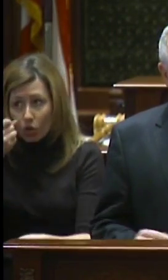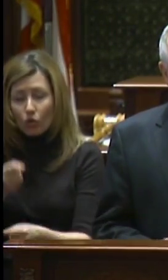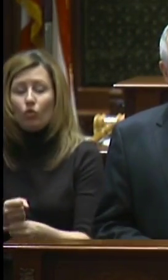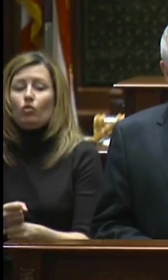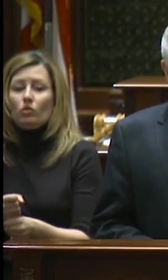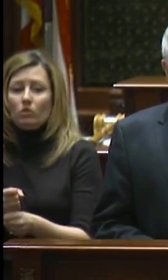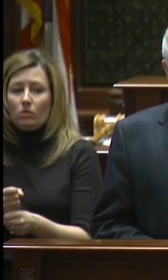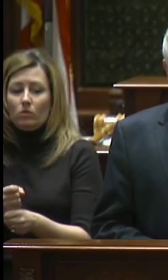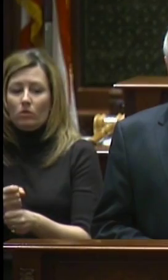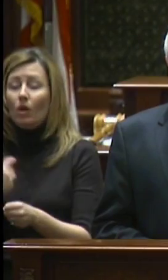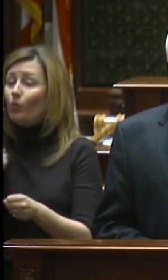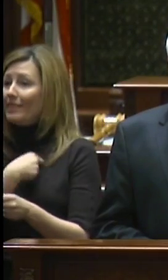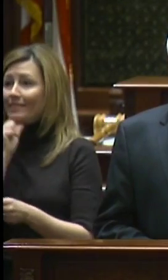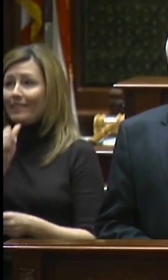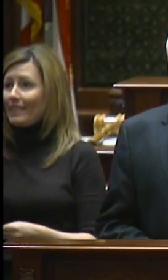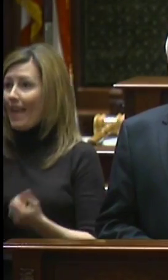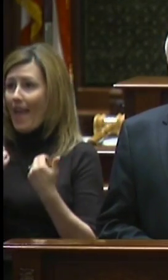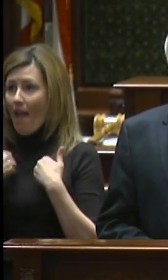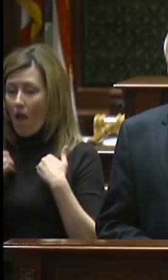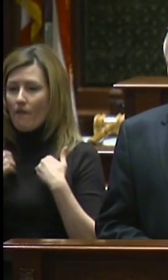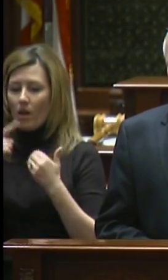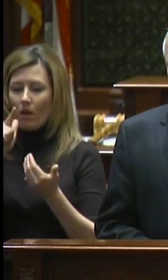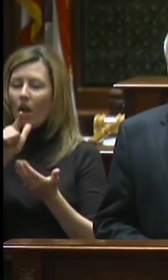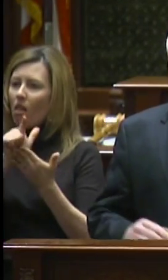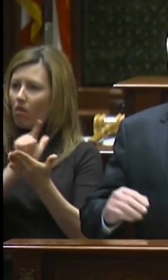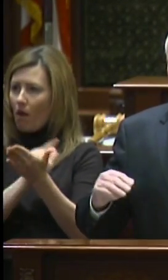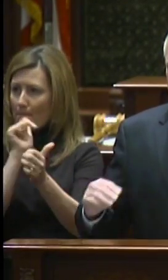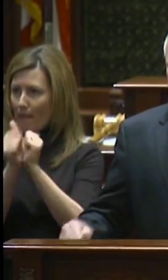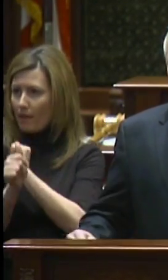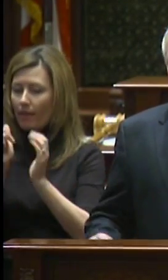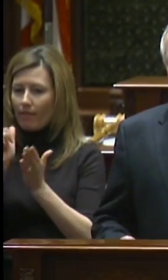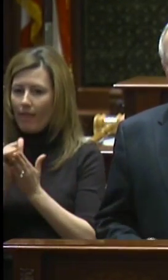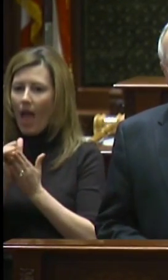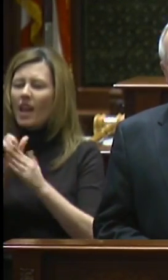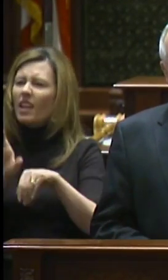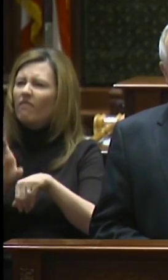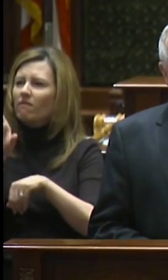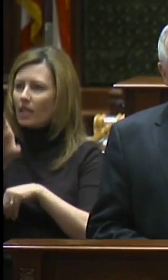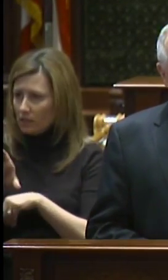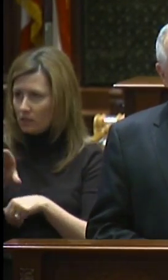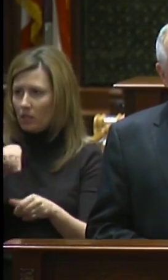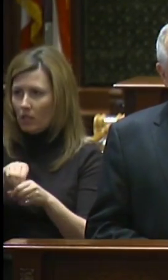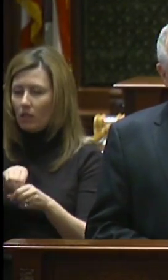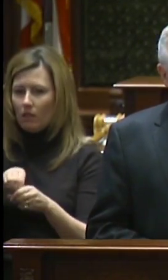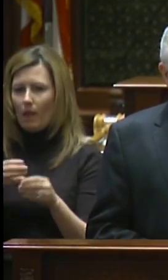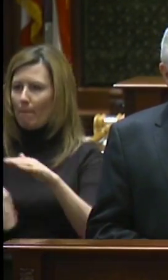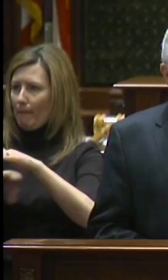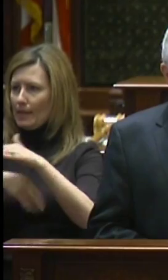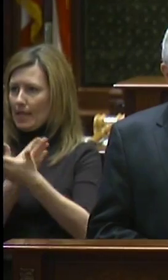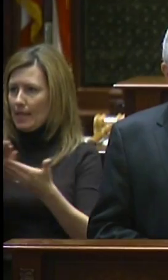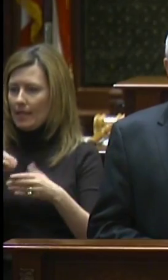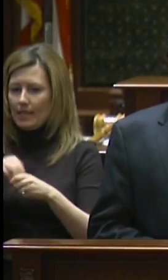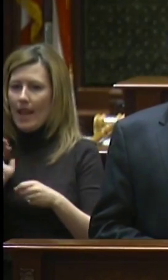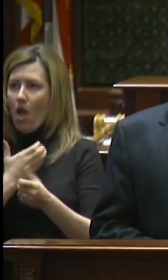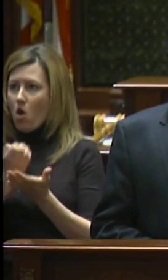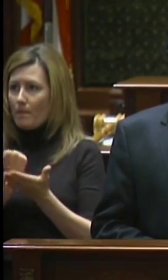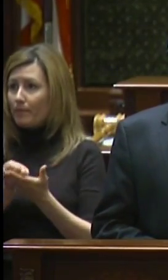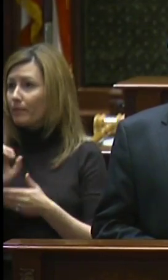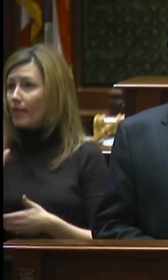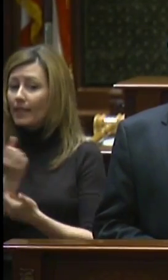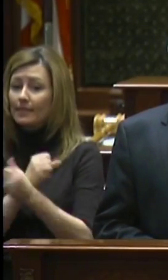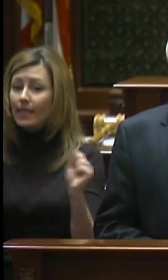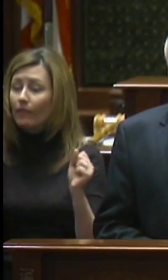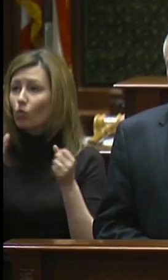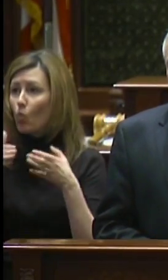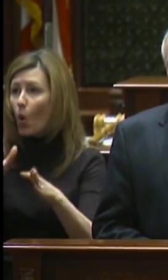10 years, we did not have a legislation passed that invested in the fundamental things in our economy, like safe